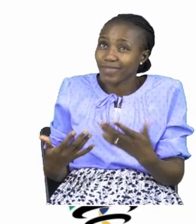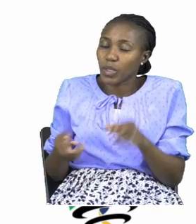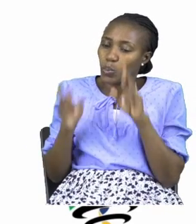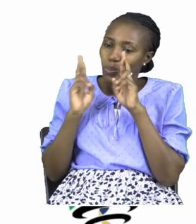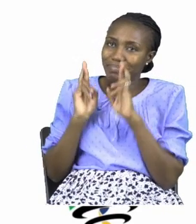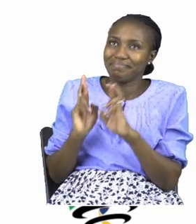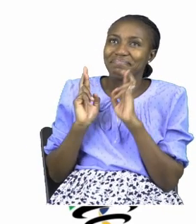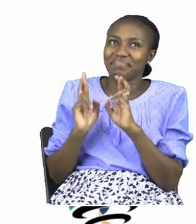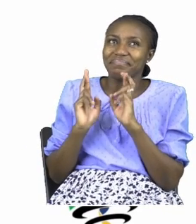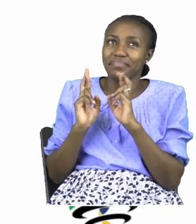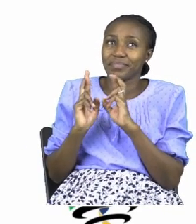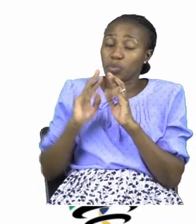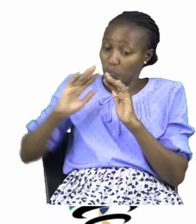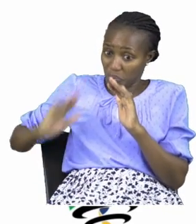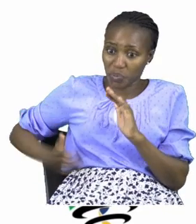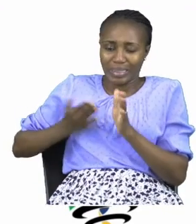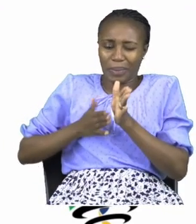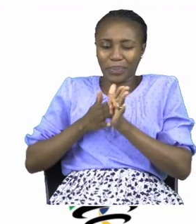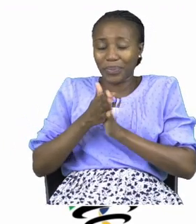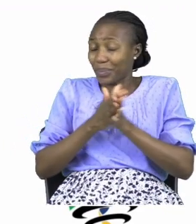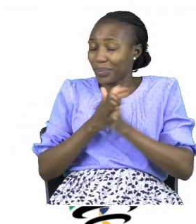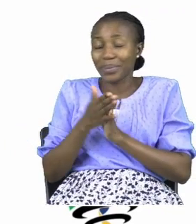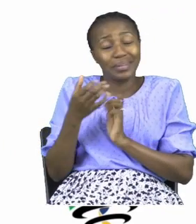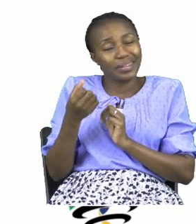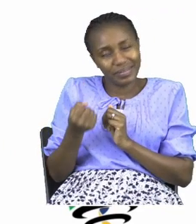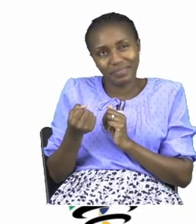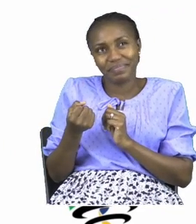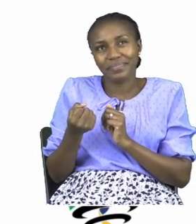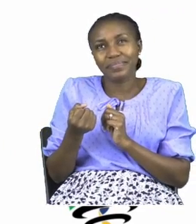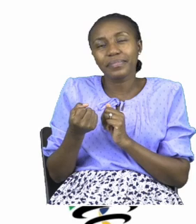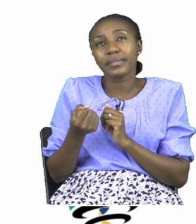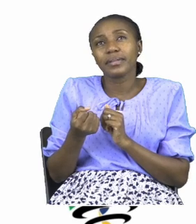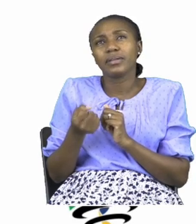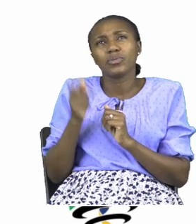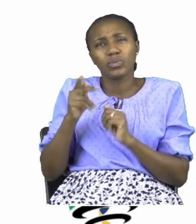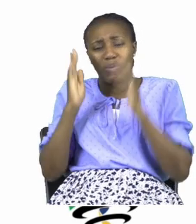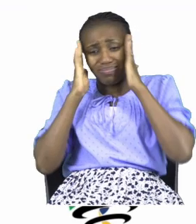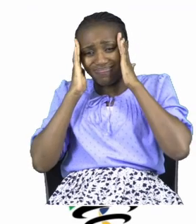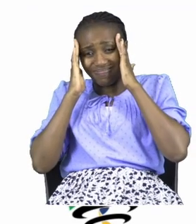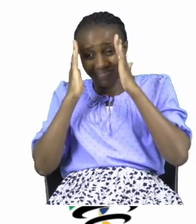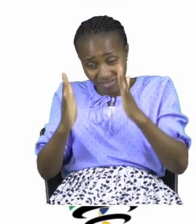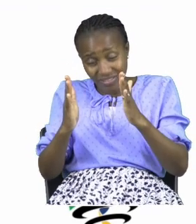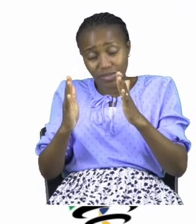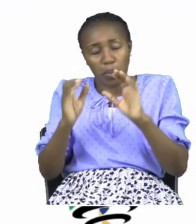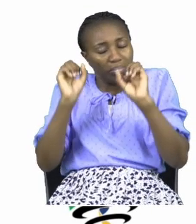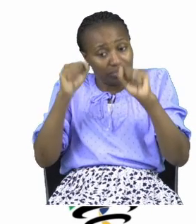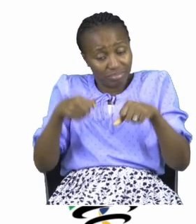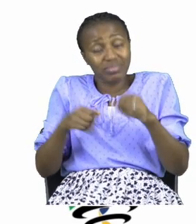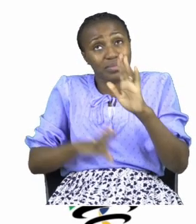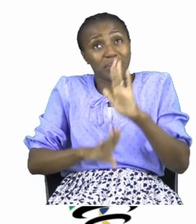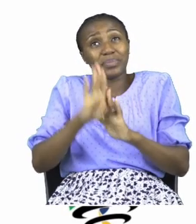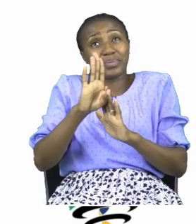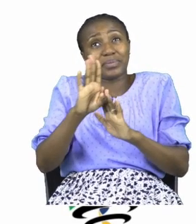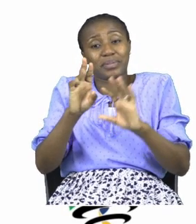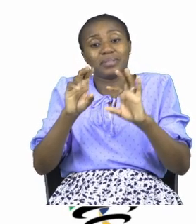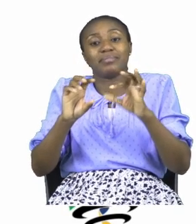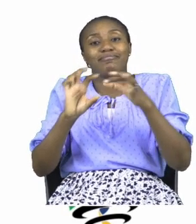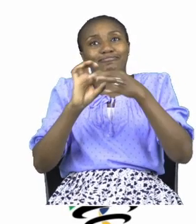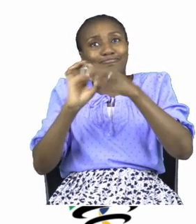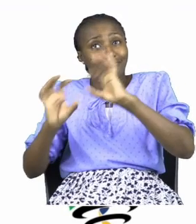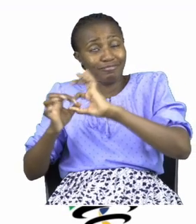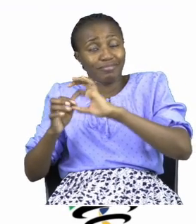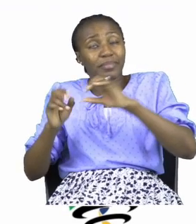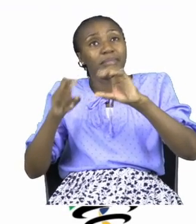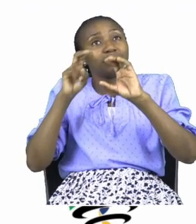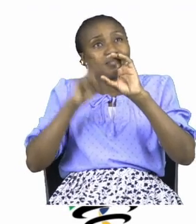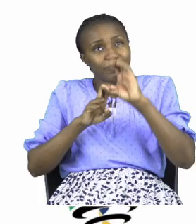the willpower what we are having, and the determination what we are having now currently, we are really wants to